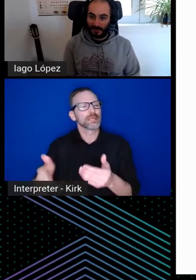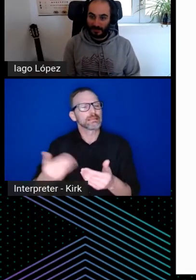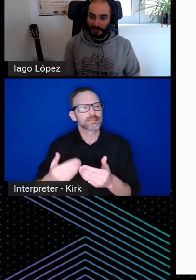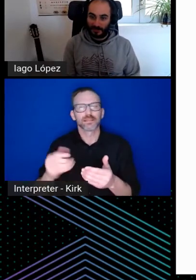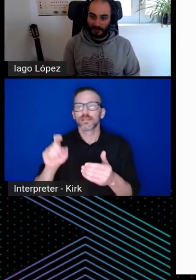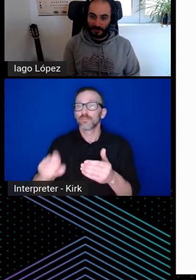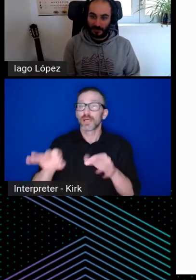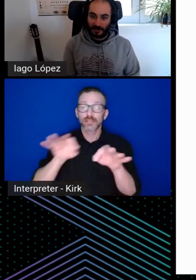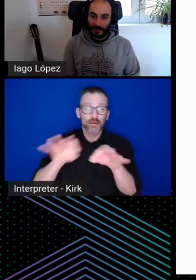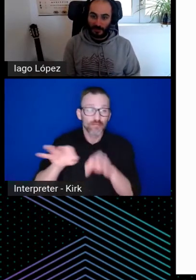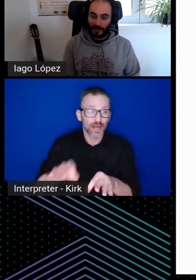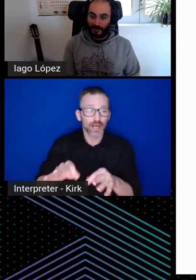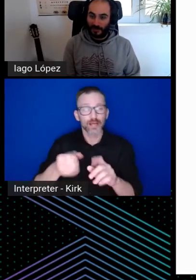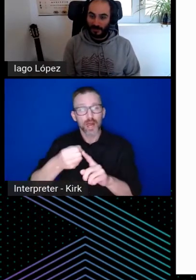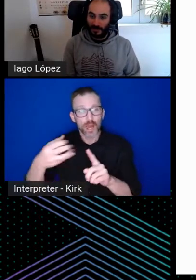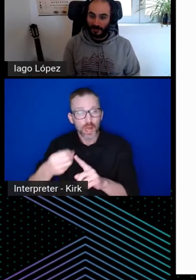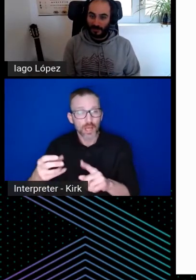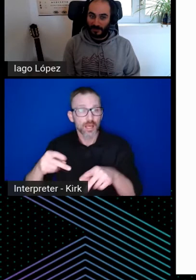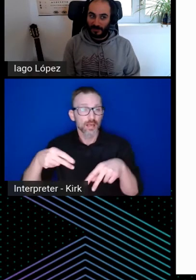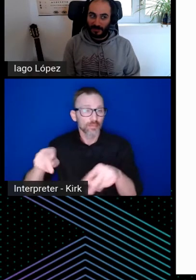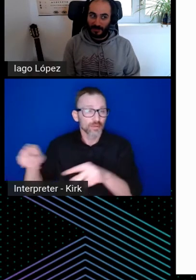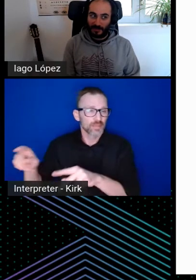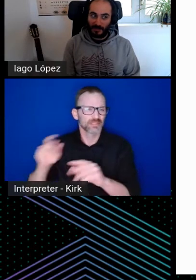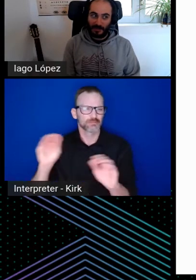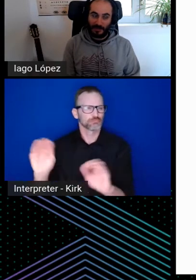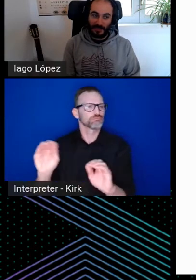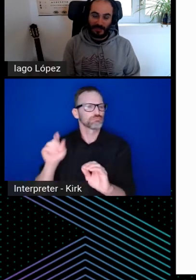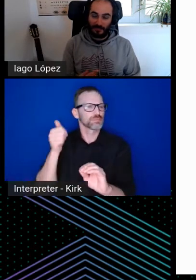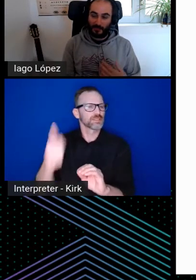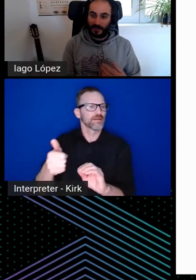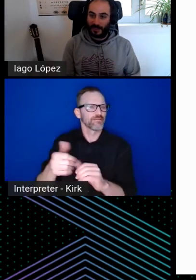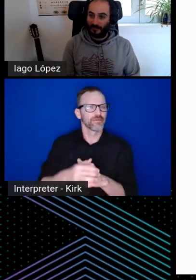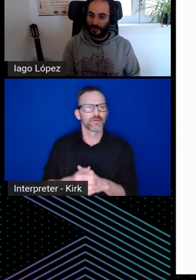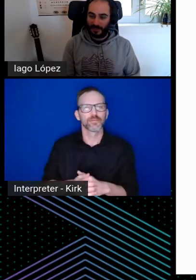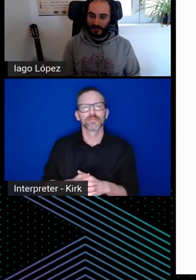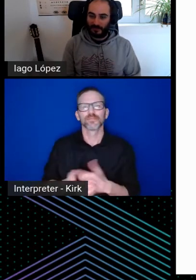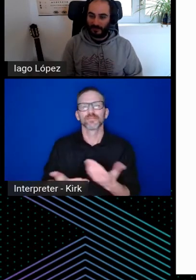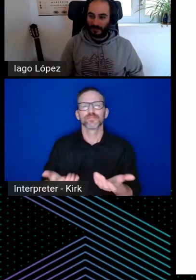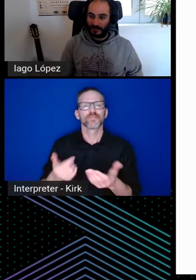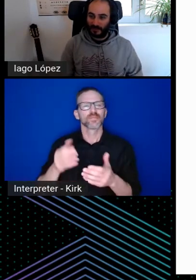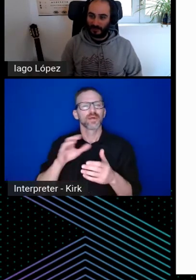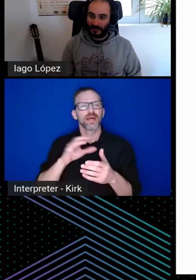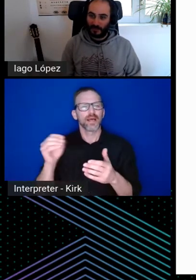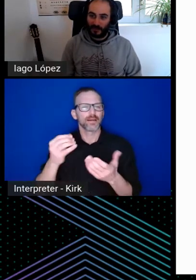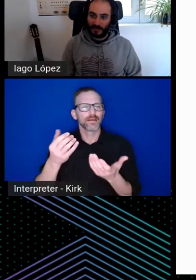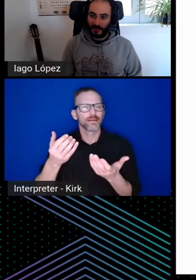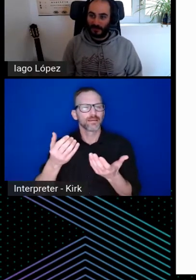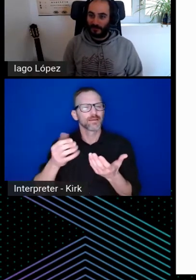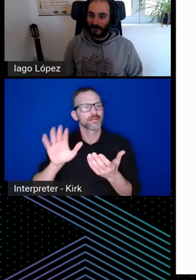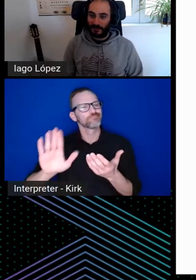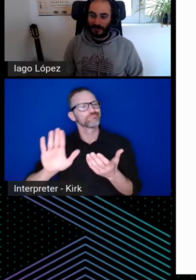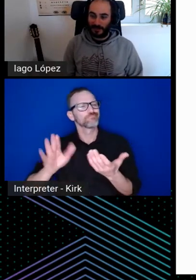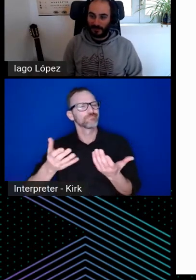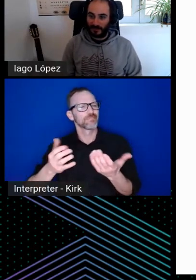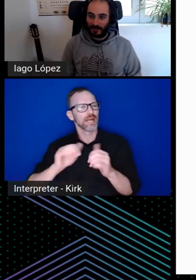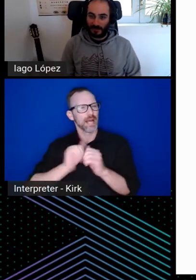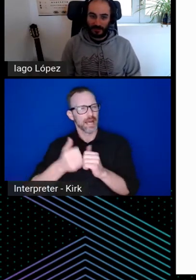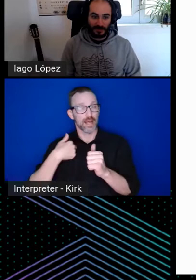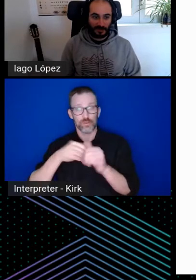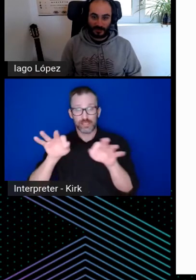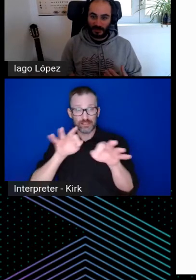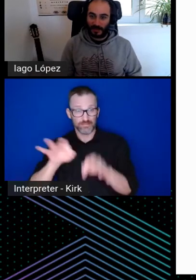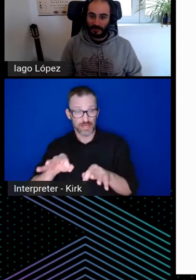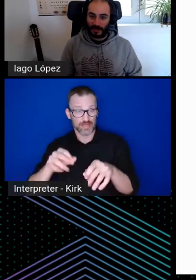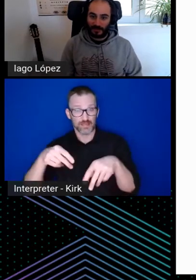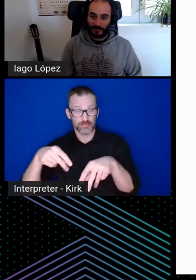permissions, you know, with in a decimal ways, which is kind of not the way you define permissions usually on